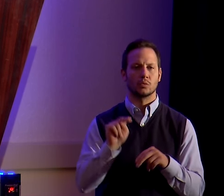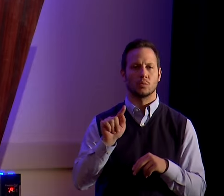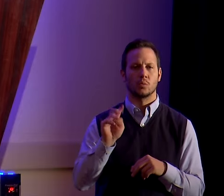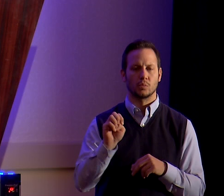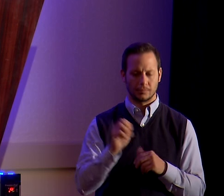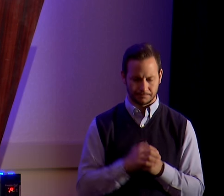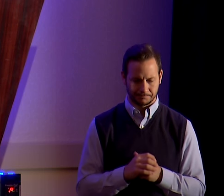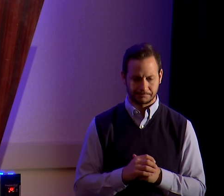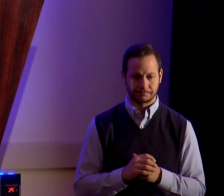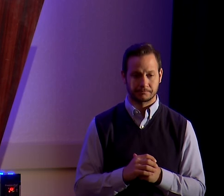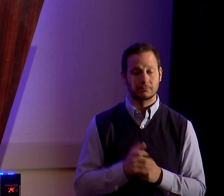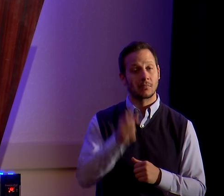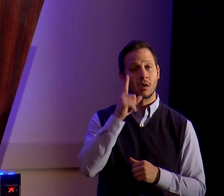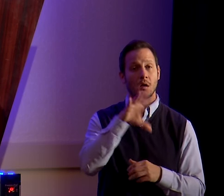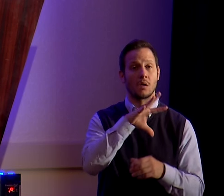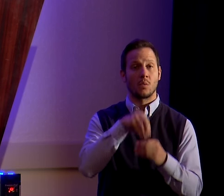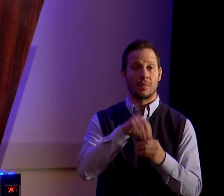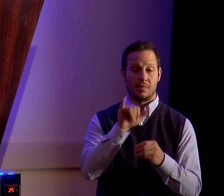And in that note,